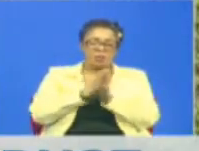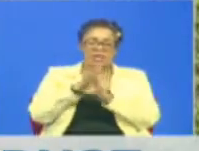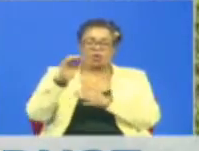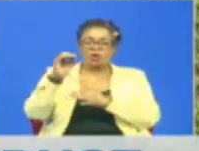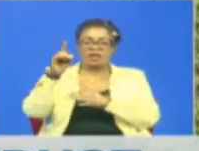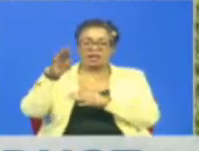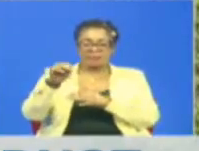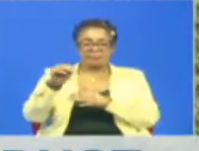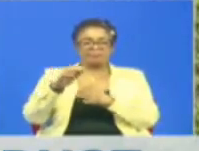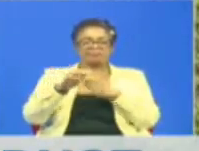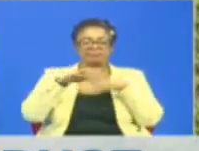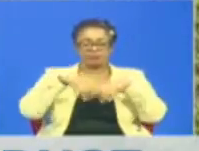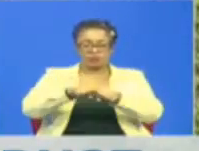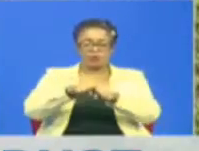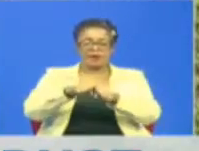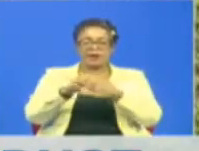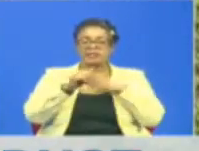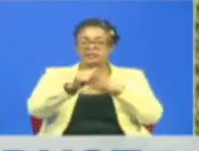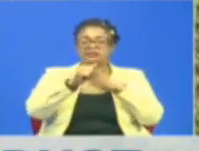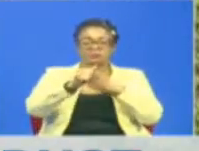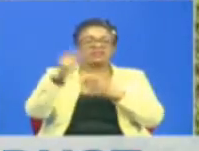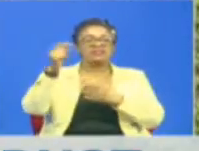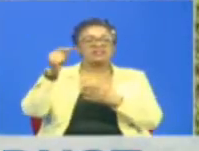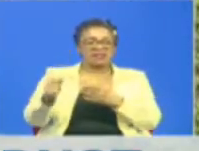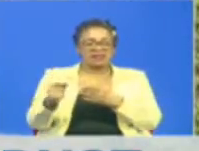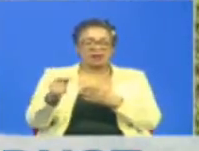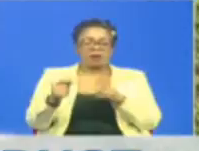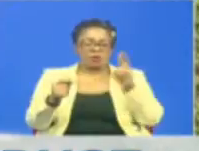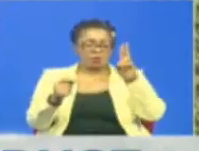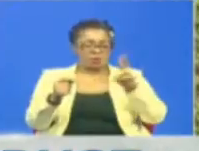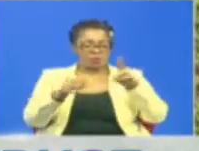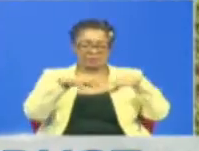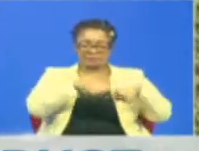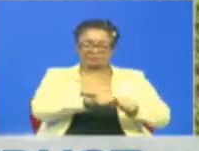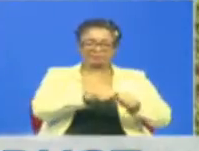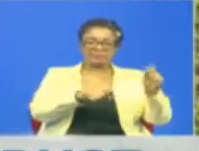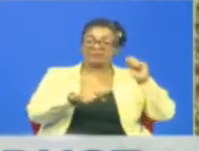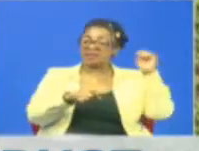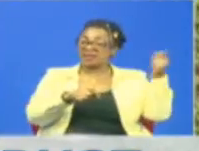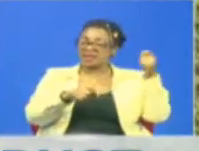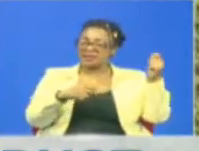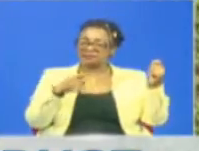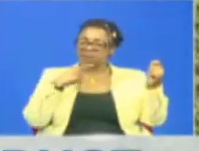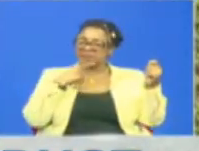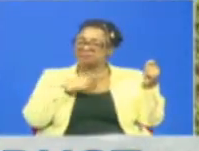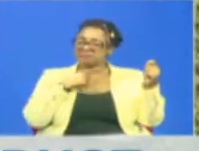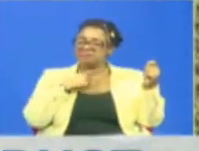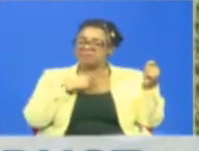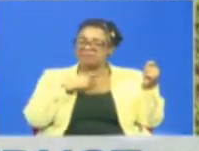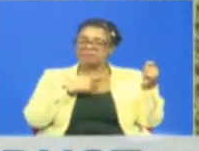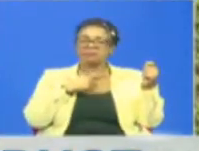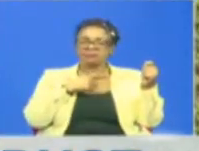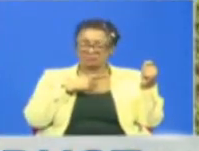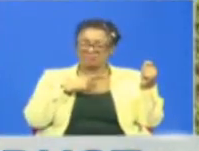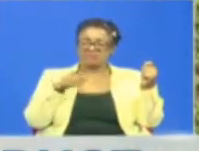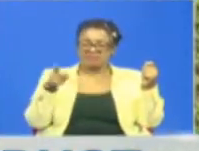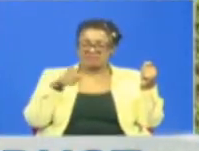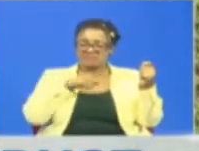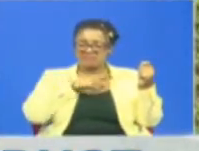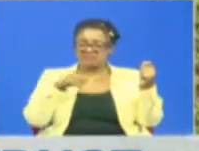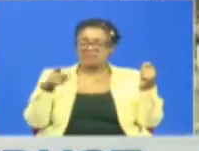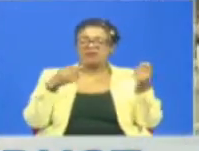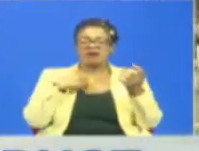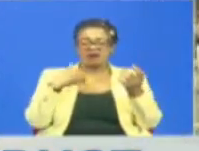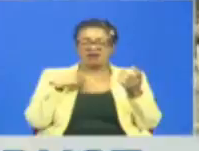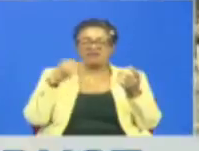took leadership in Tanzania. Uhuru Kenyatta took leadership in Kenya. And these are regimes which had different